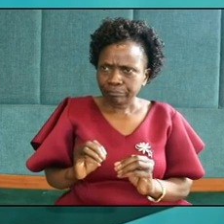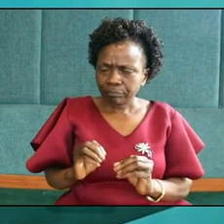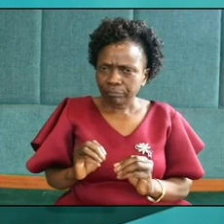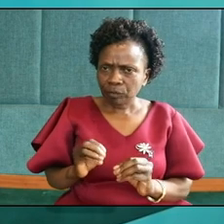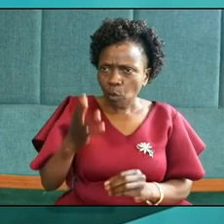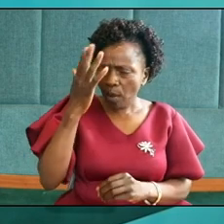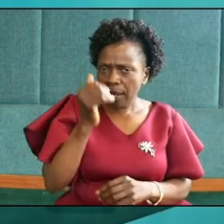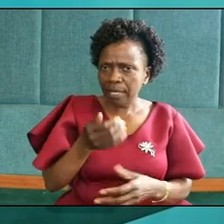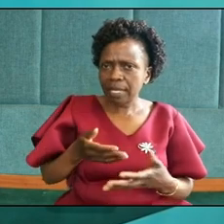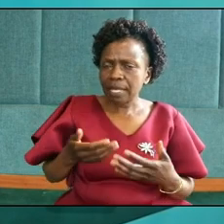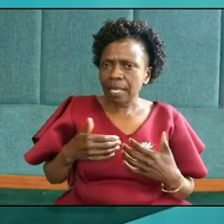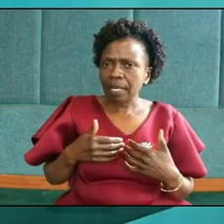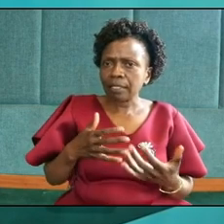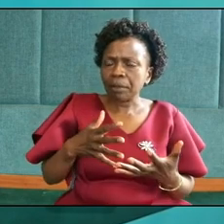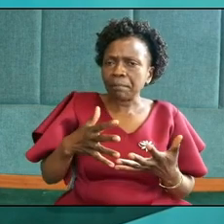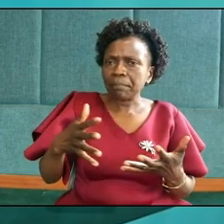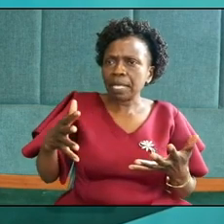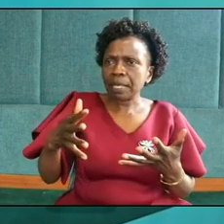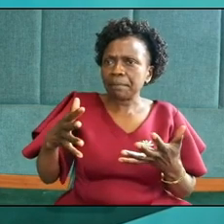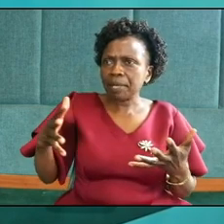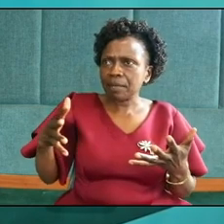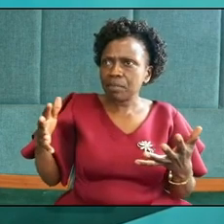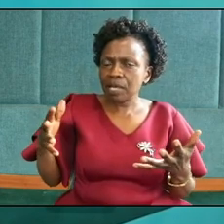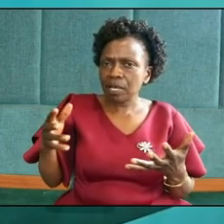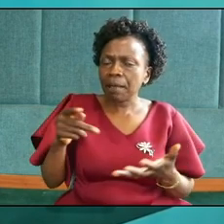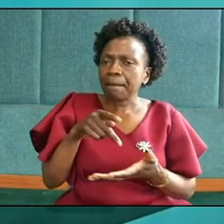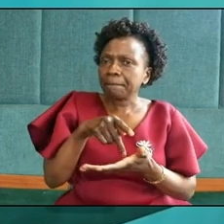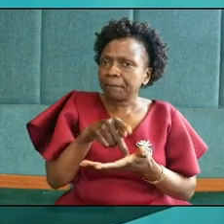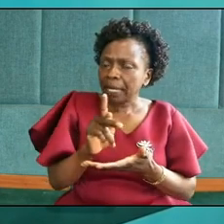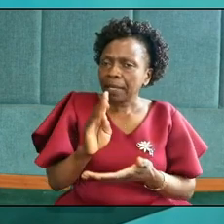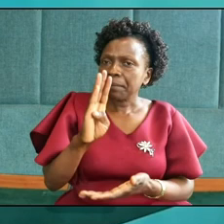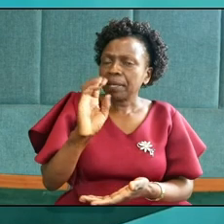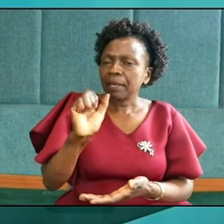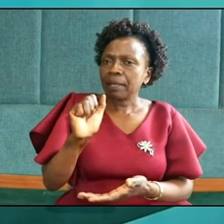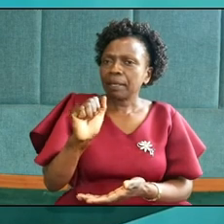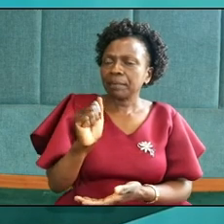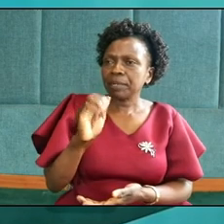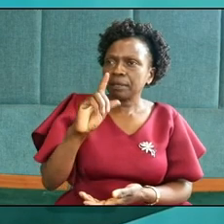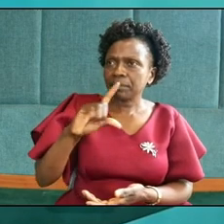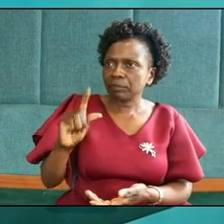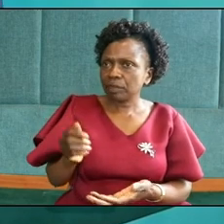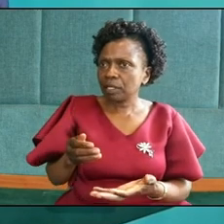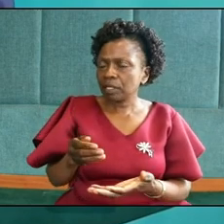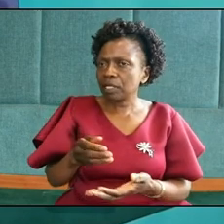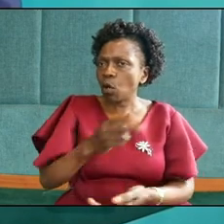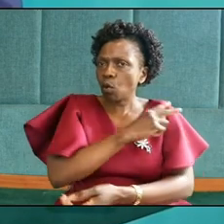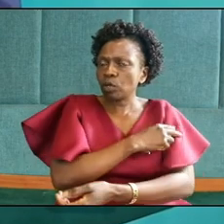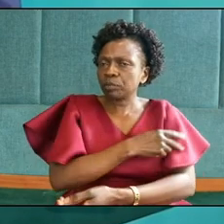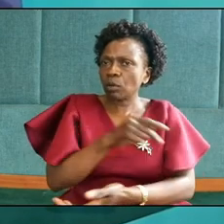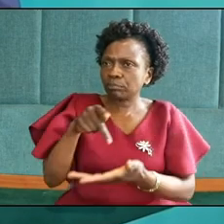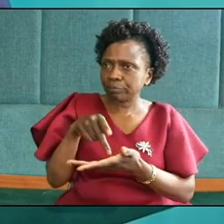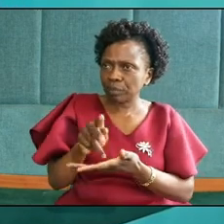a huge hospital bill to pay. The girl was given the hospital bill